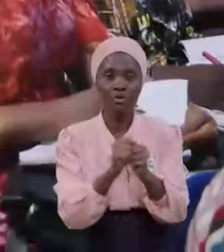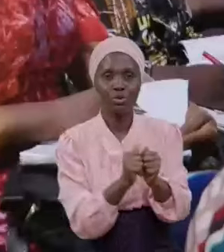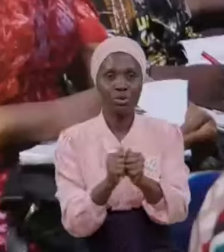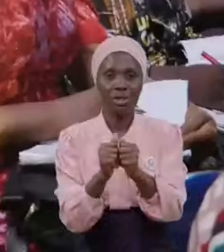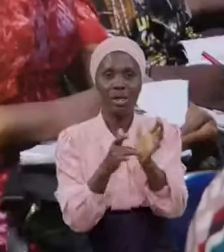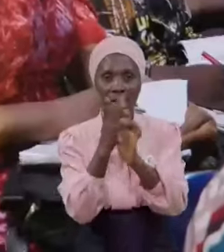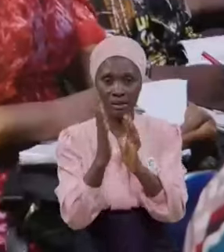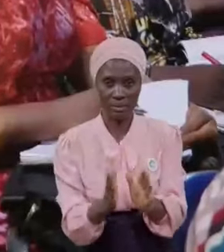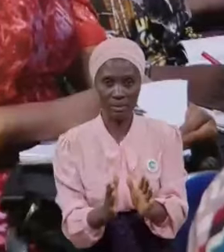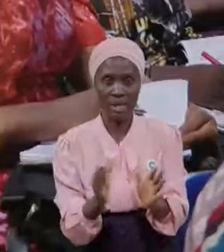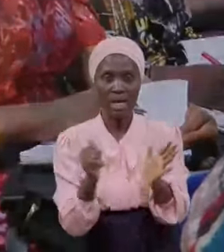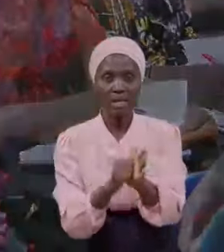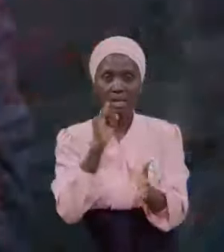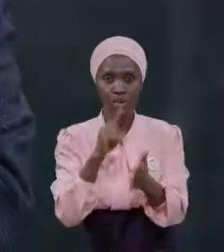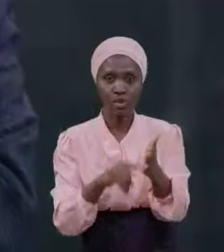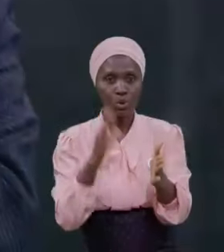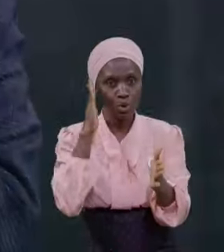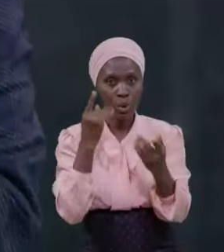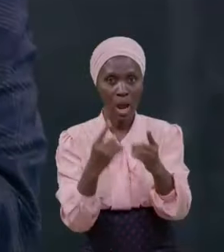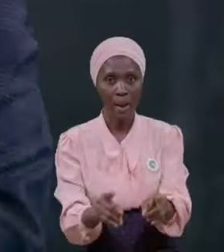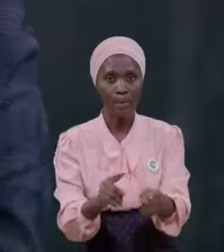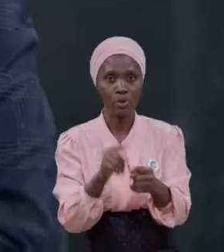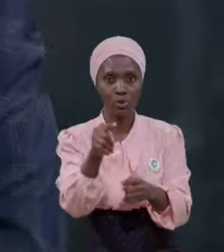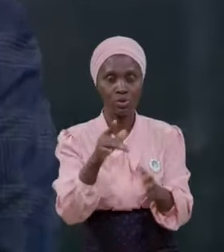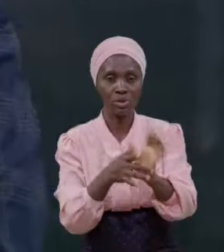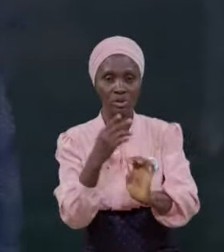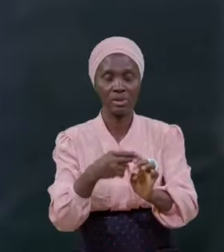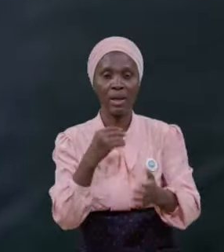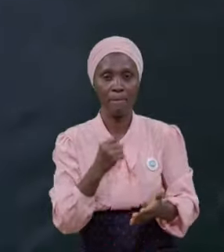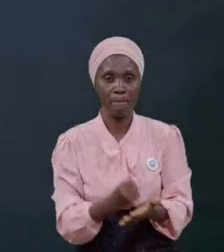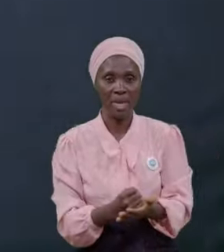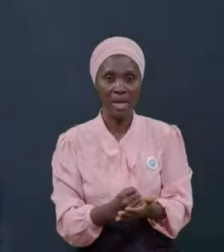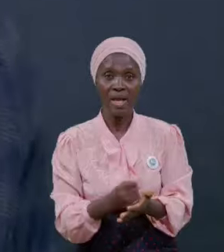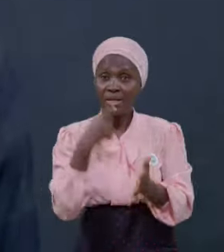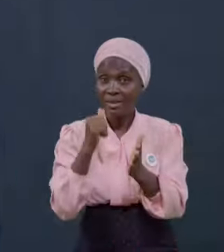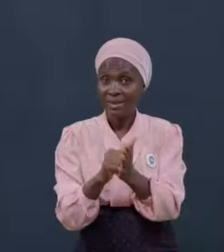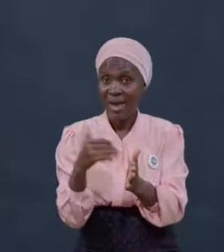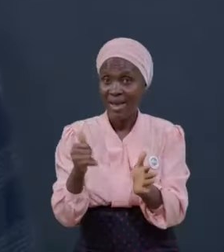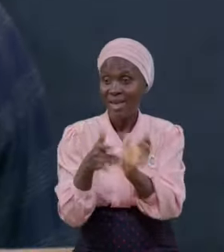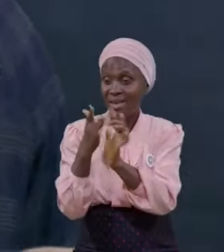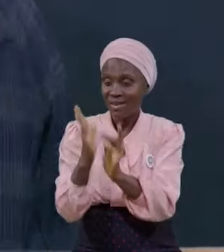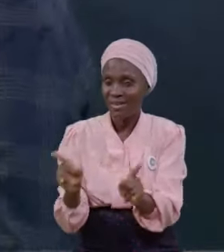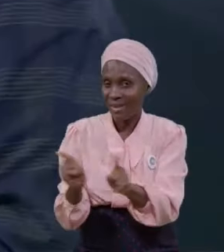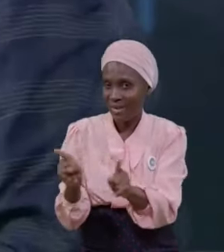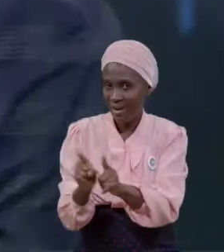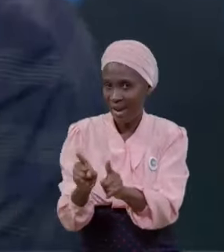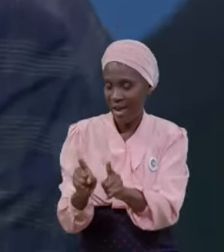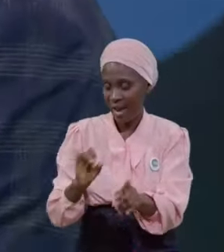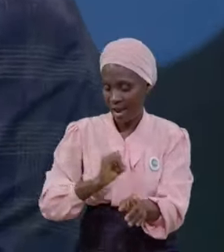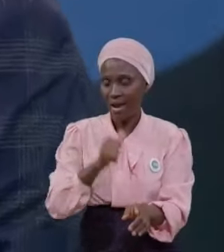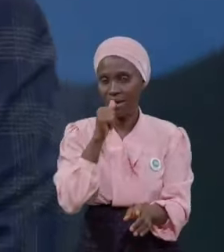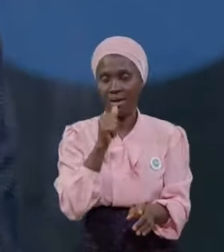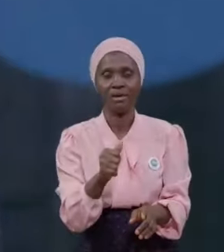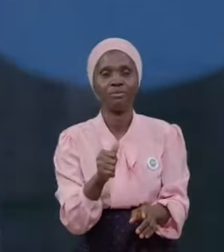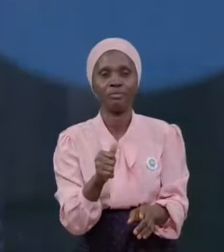He said, a Christian like I am. What does that mean? He tells us in Galatians chapter